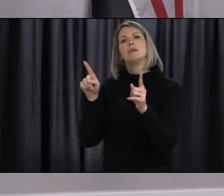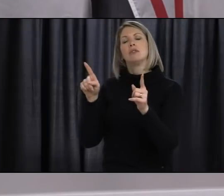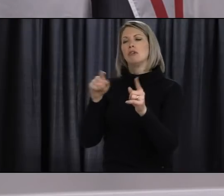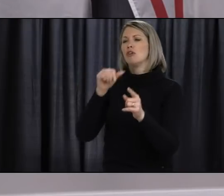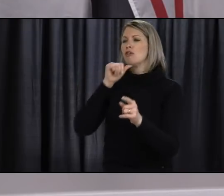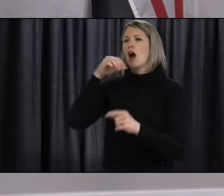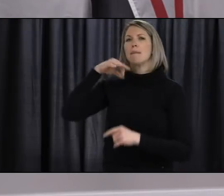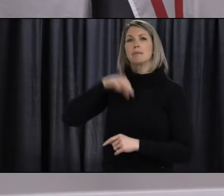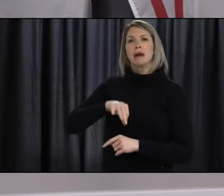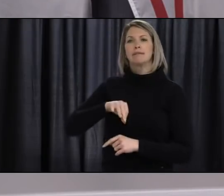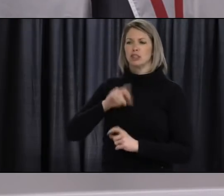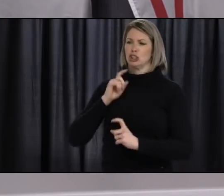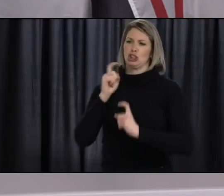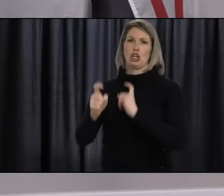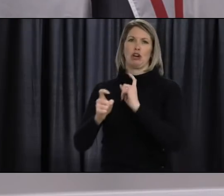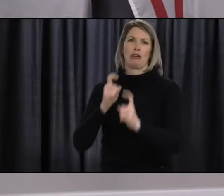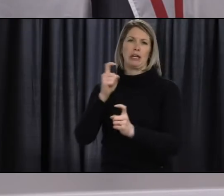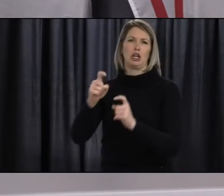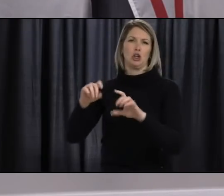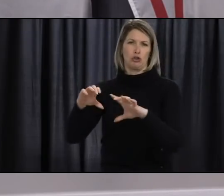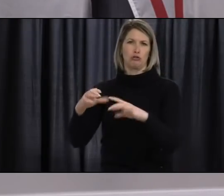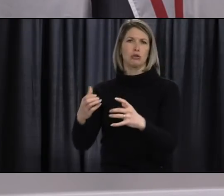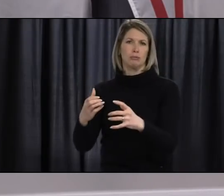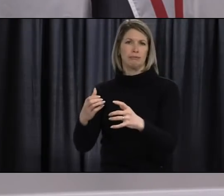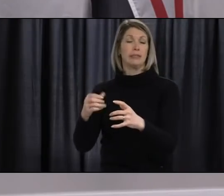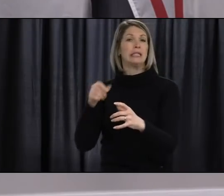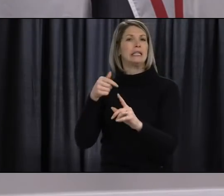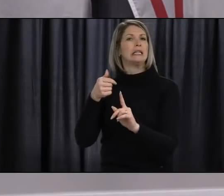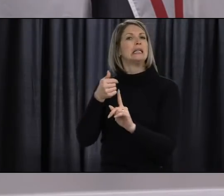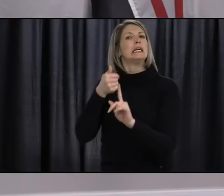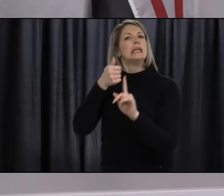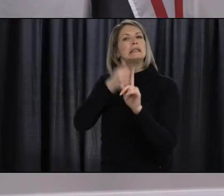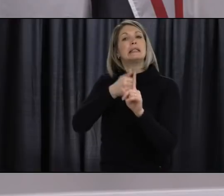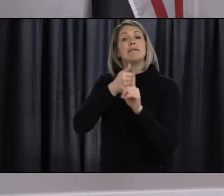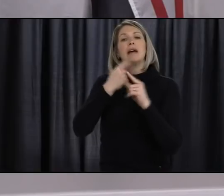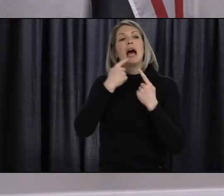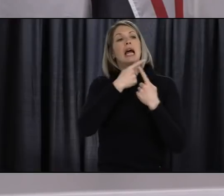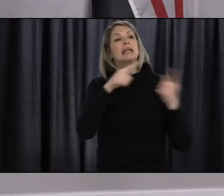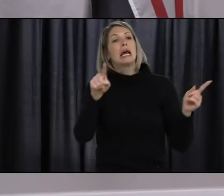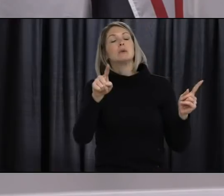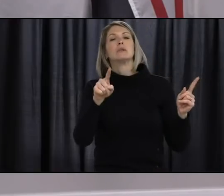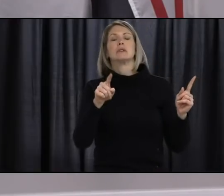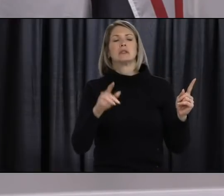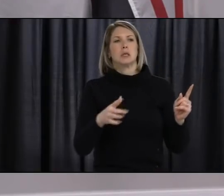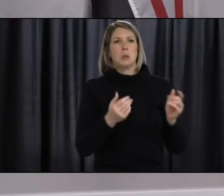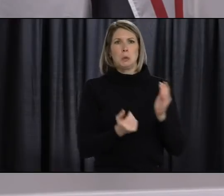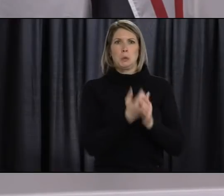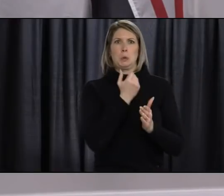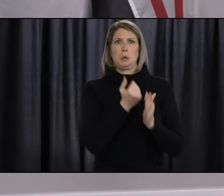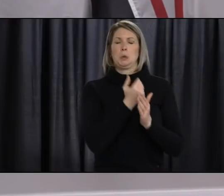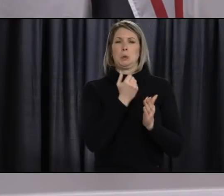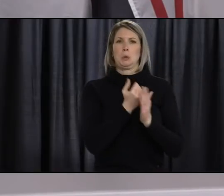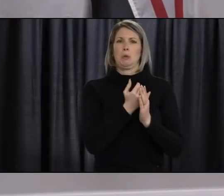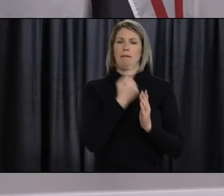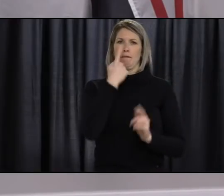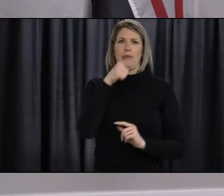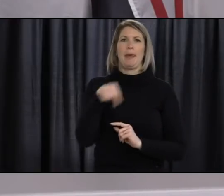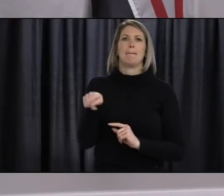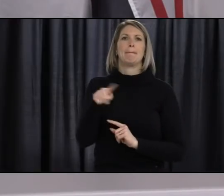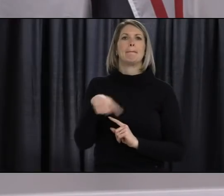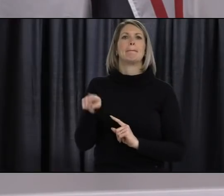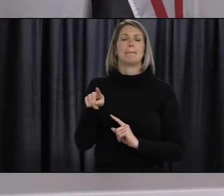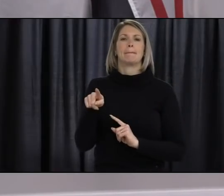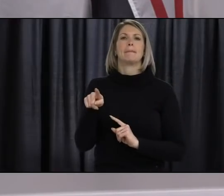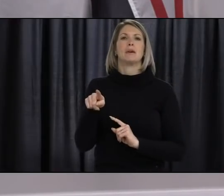not-profits. And this will help deliver essential services for people that are facing the highest impacts of this COVID-19. So